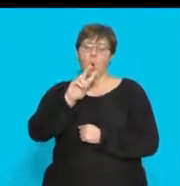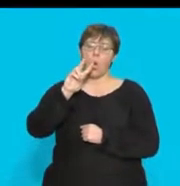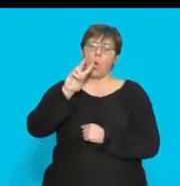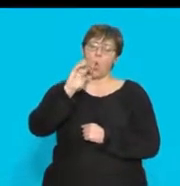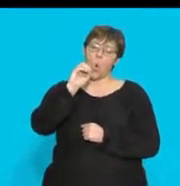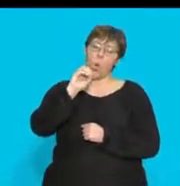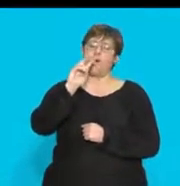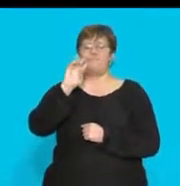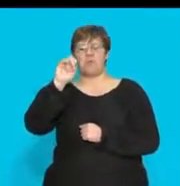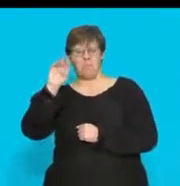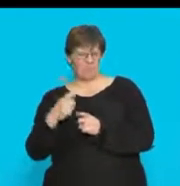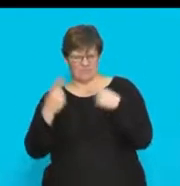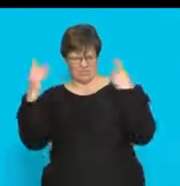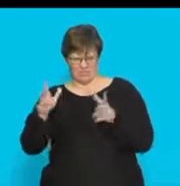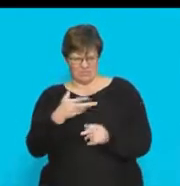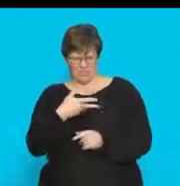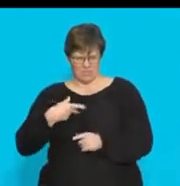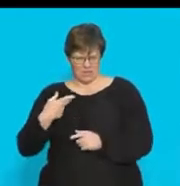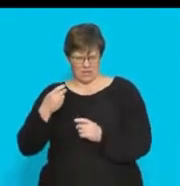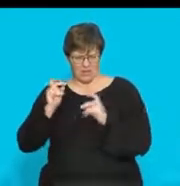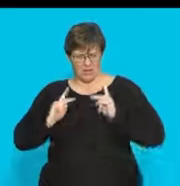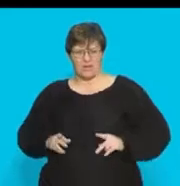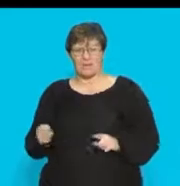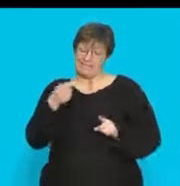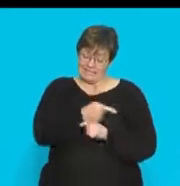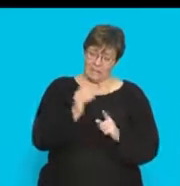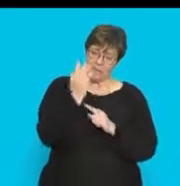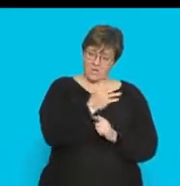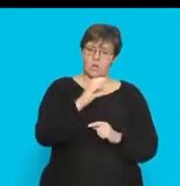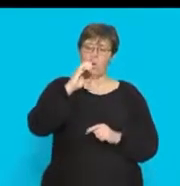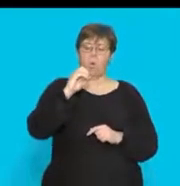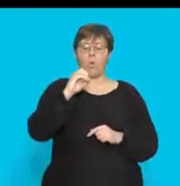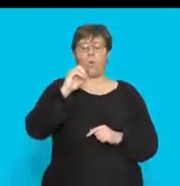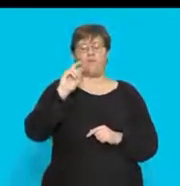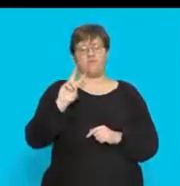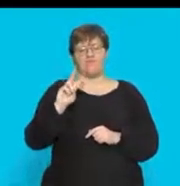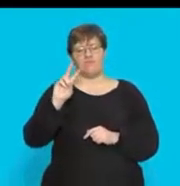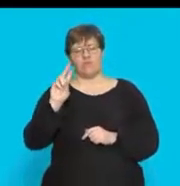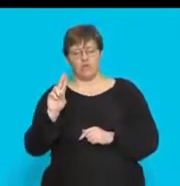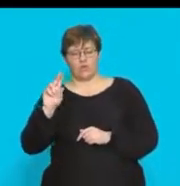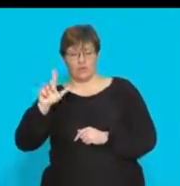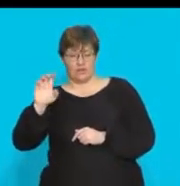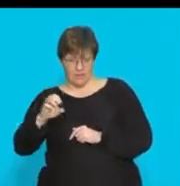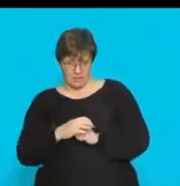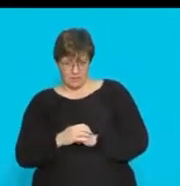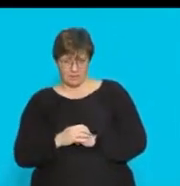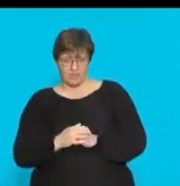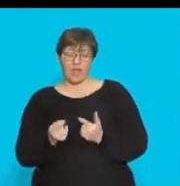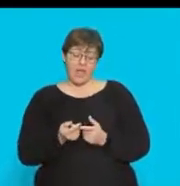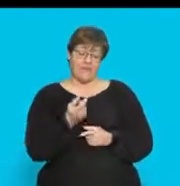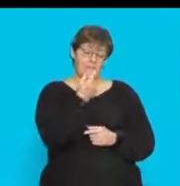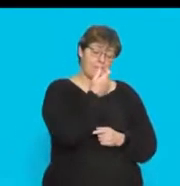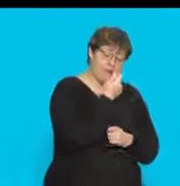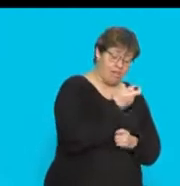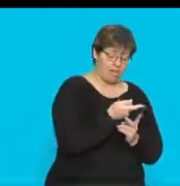things. Guys, this is where we do not have predictability. When you've got a male and when